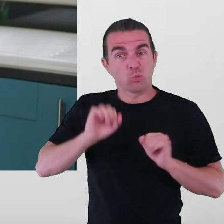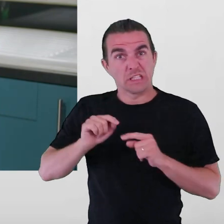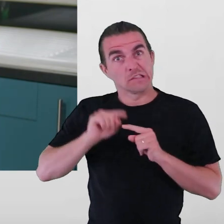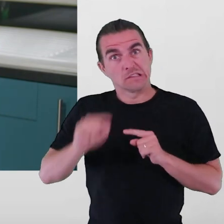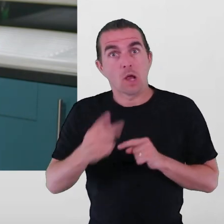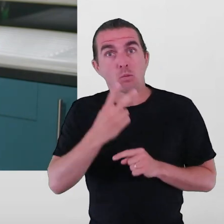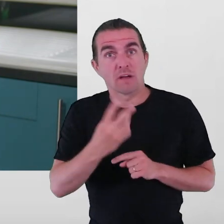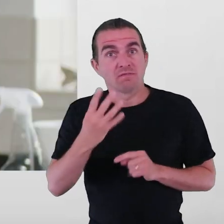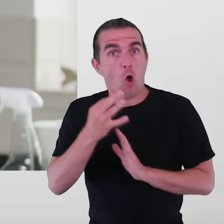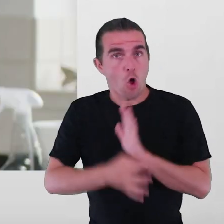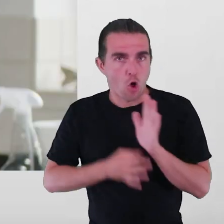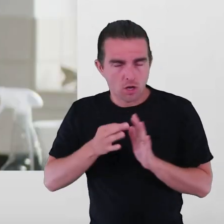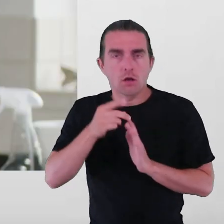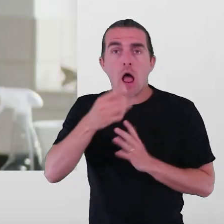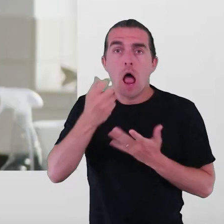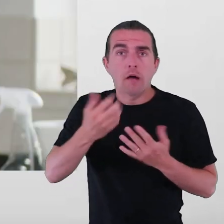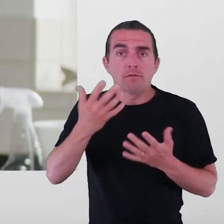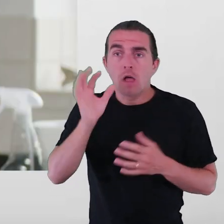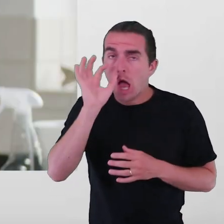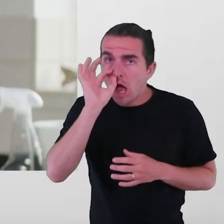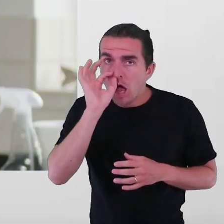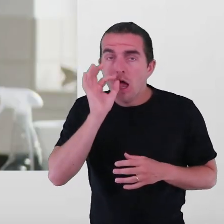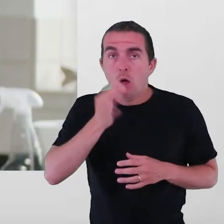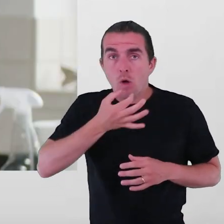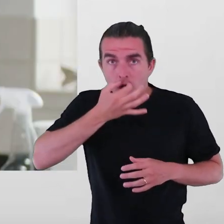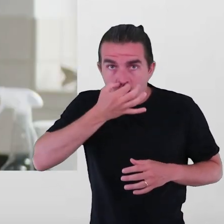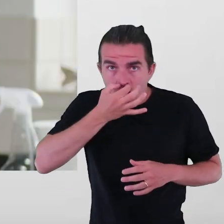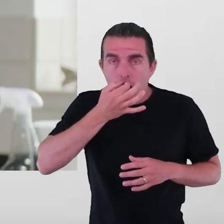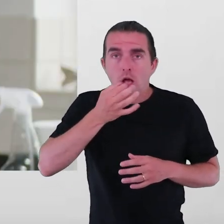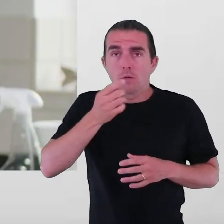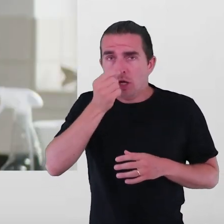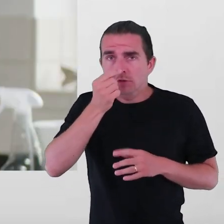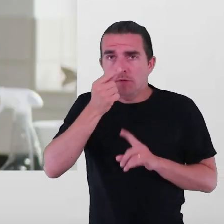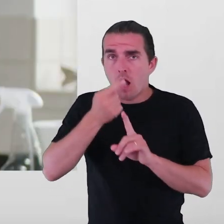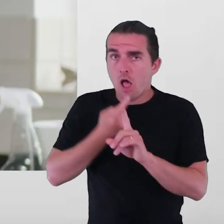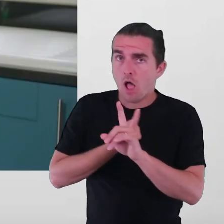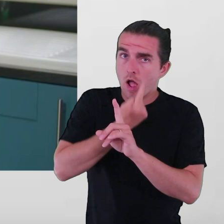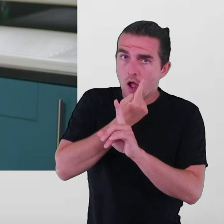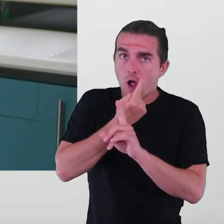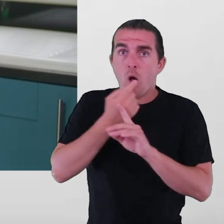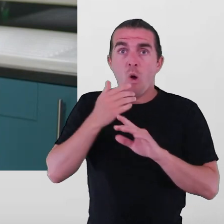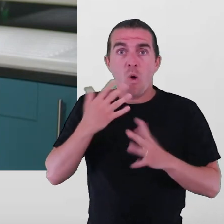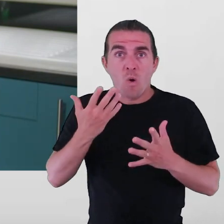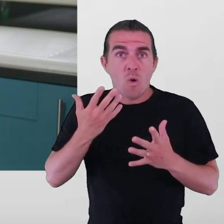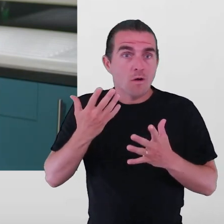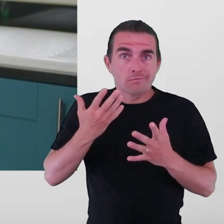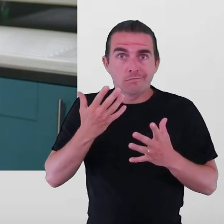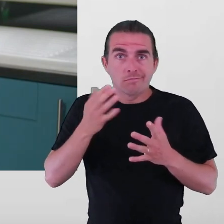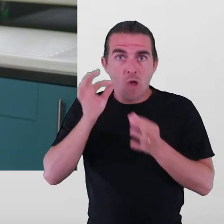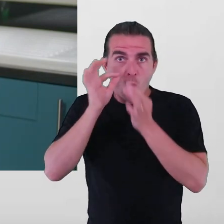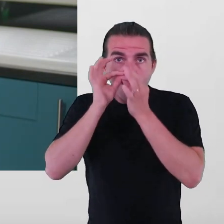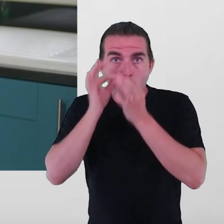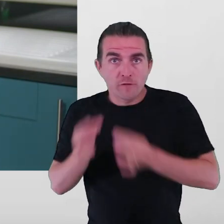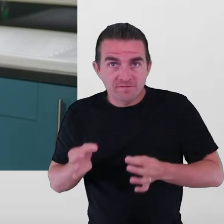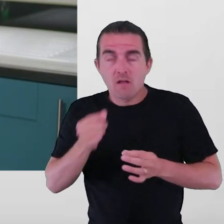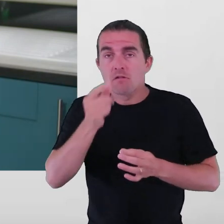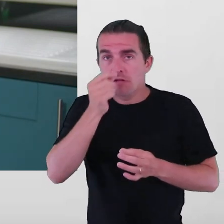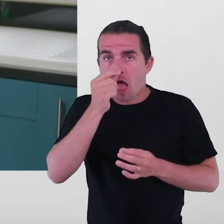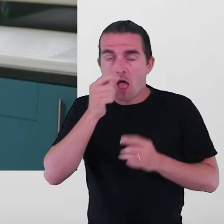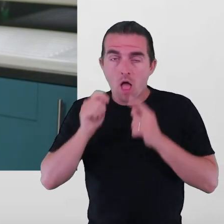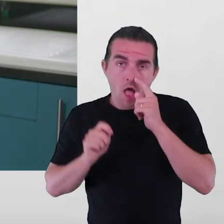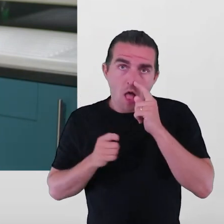wait 24 hours. If you have a nose piercing, swab the other nostril. If you have a piercing on both